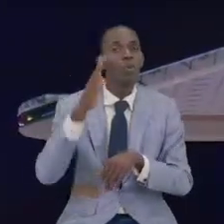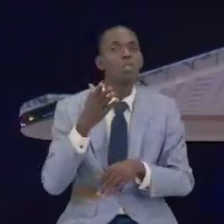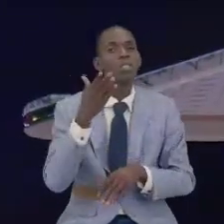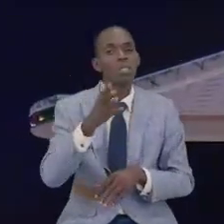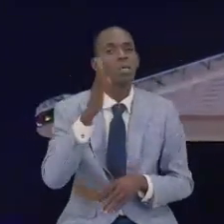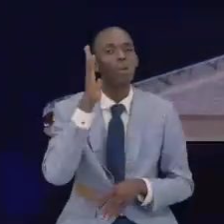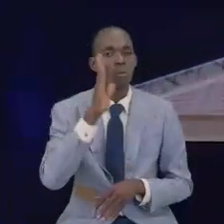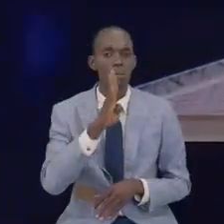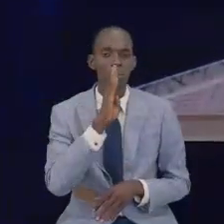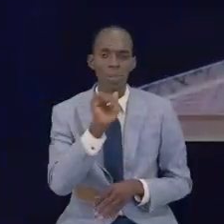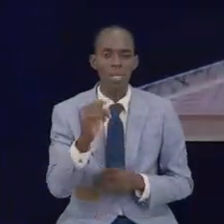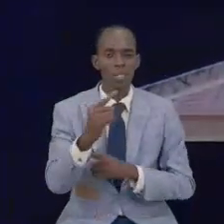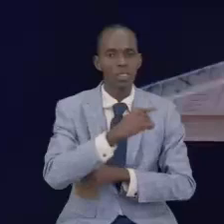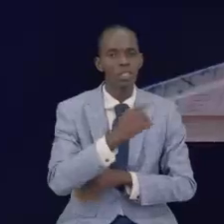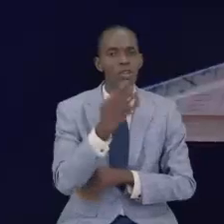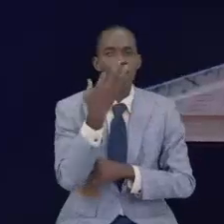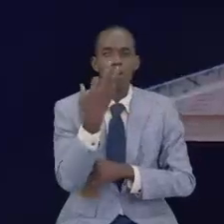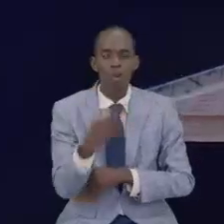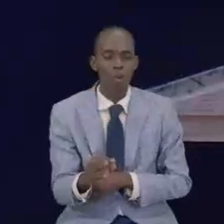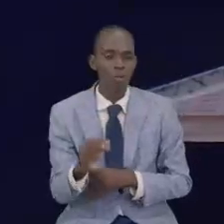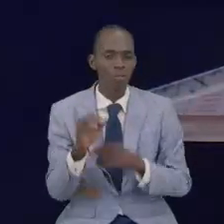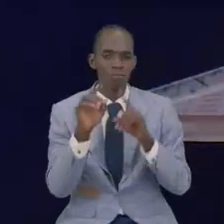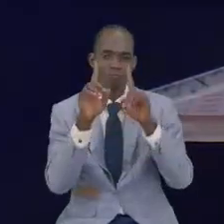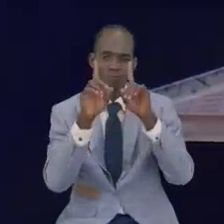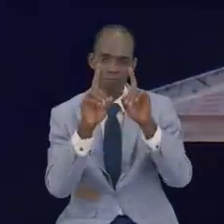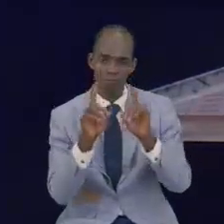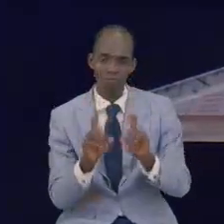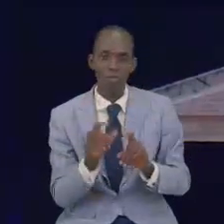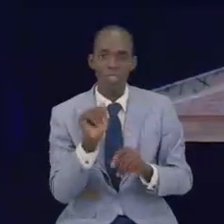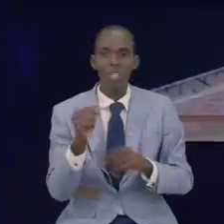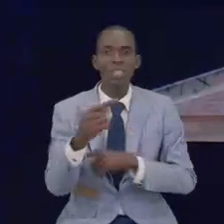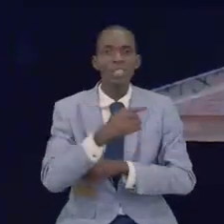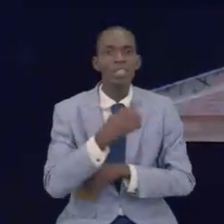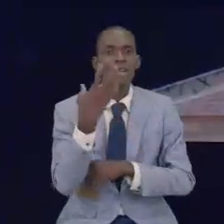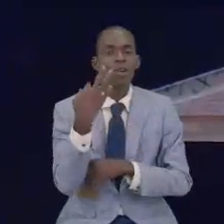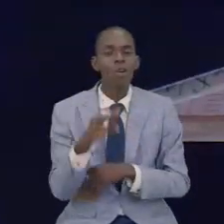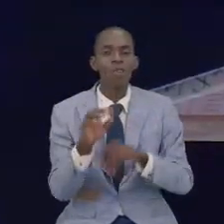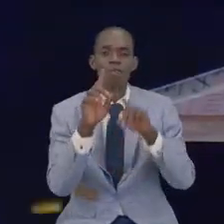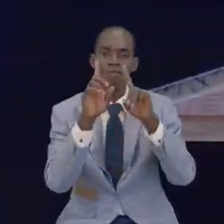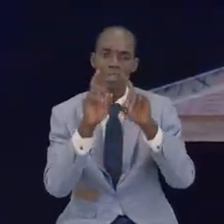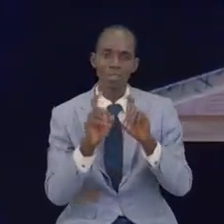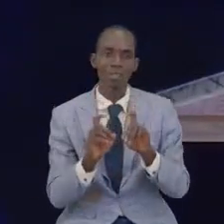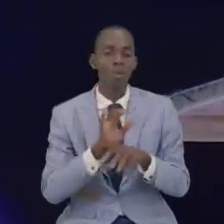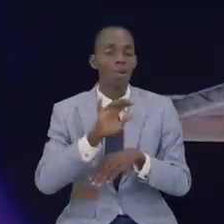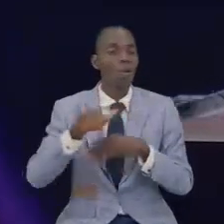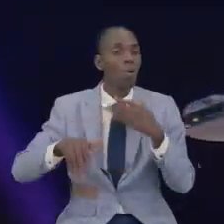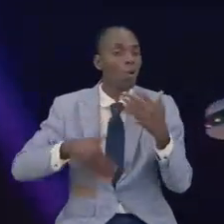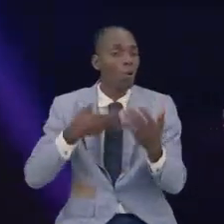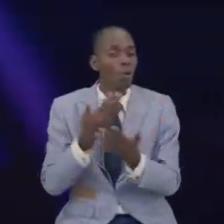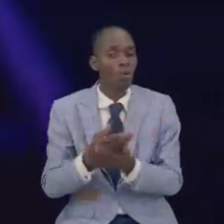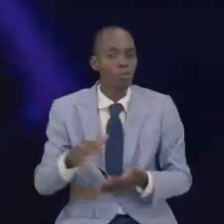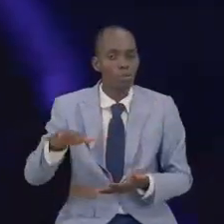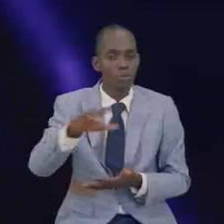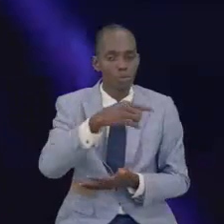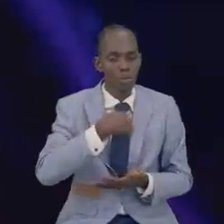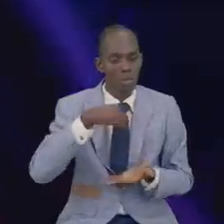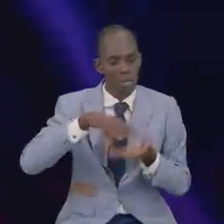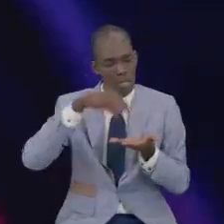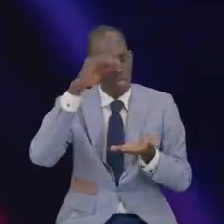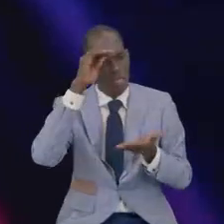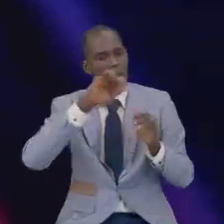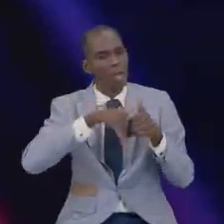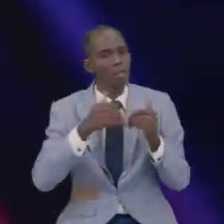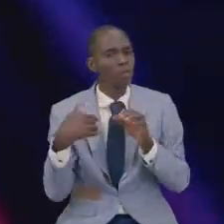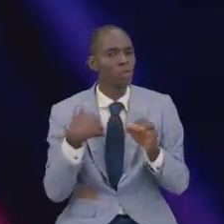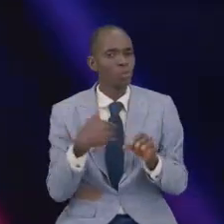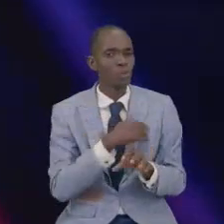of reckoning. There's going to be a day of examination. All that were learned, how did we retain